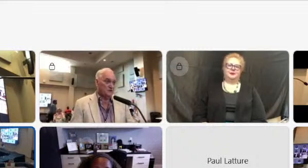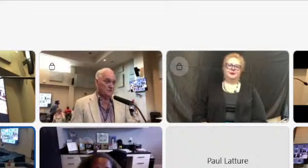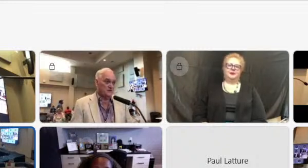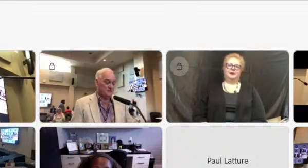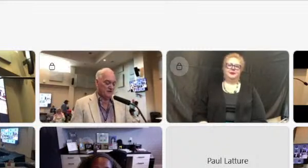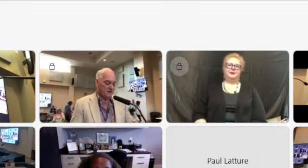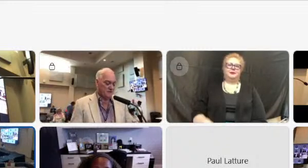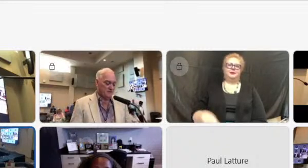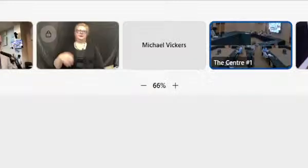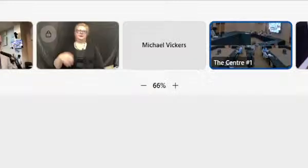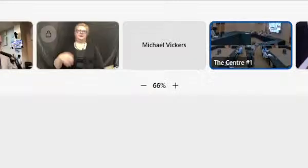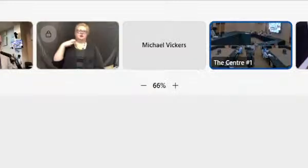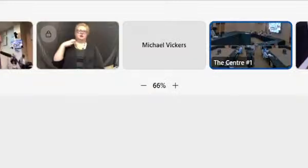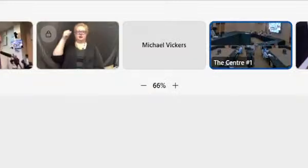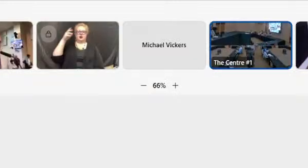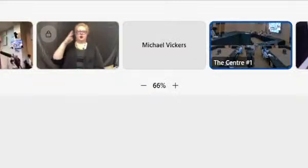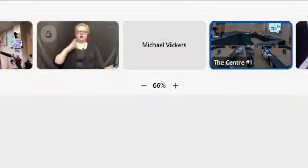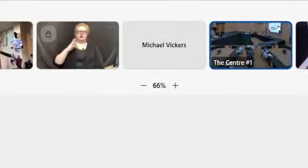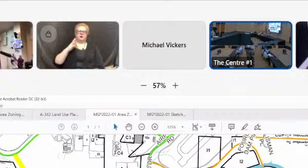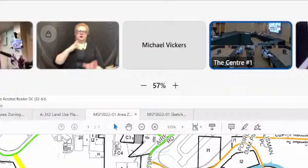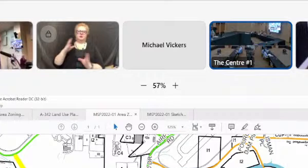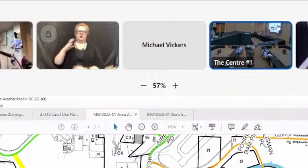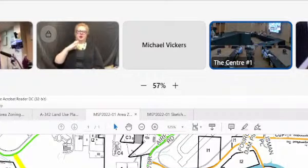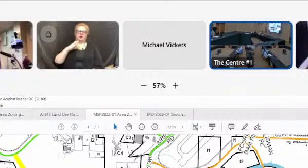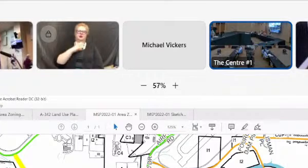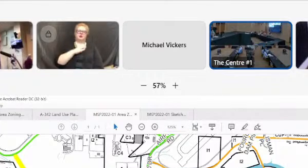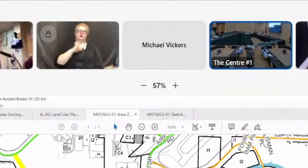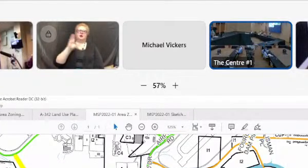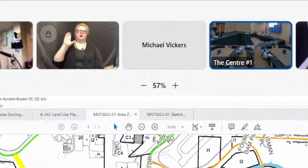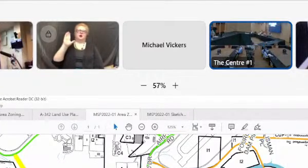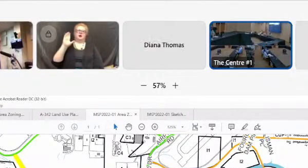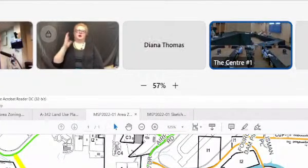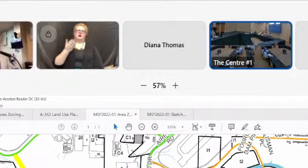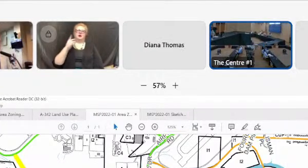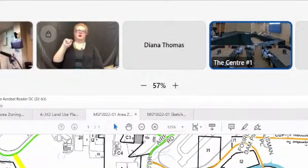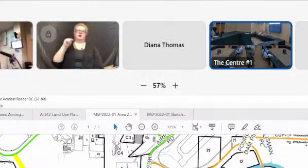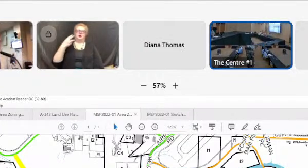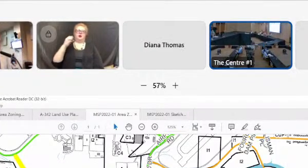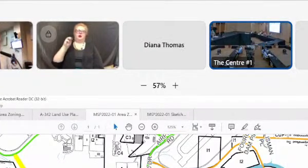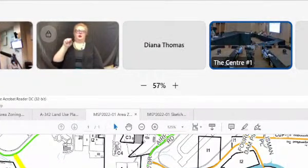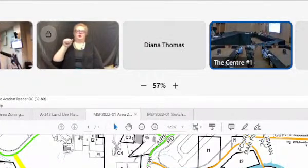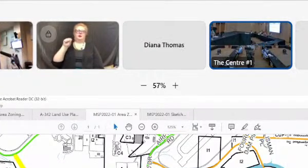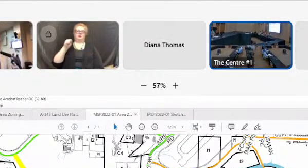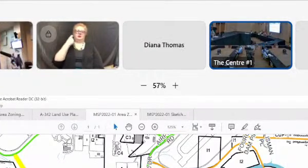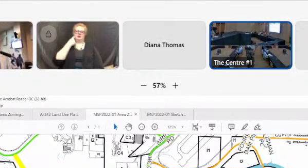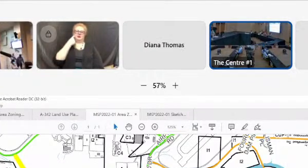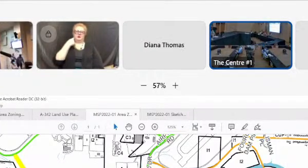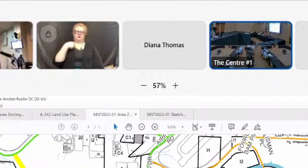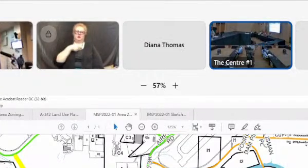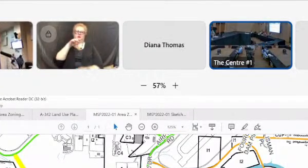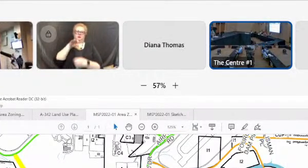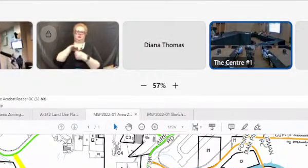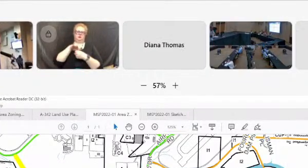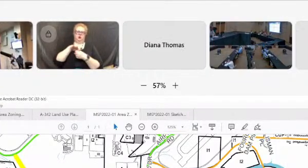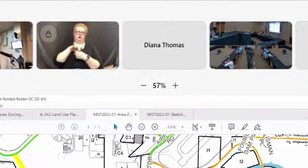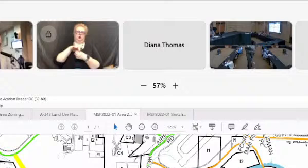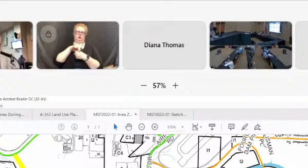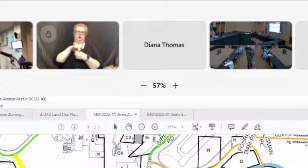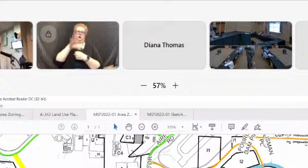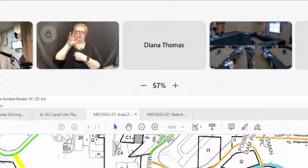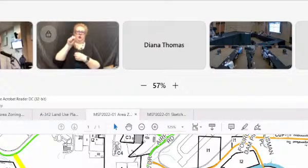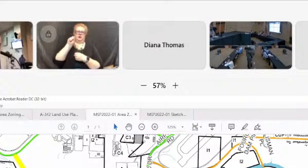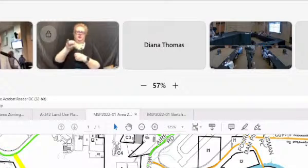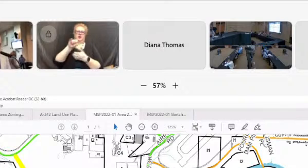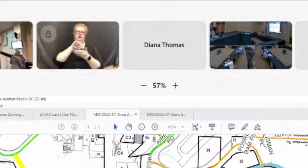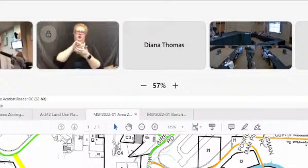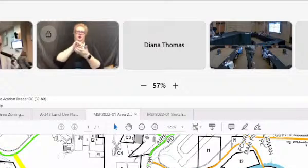Mr. Chairman and Planning Commission. Excuse me, this Commissioner Thomas, on that last one we just voted on. So was that passed